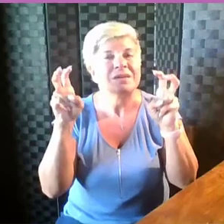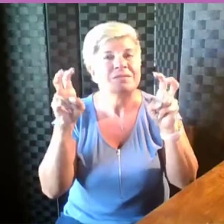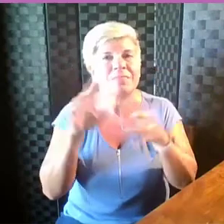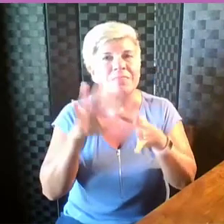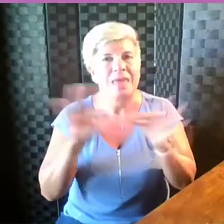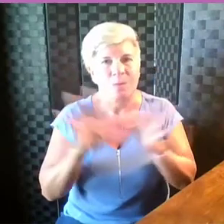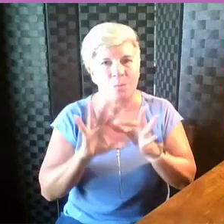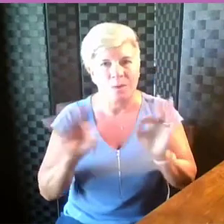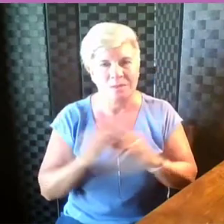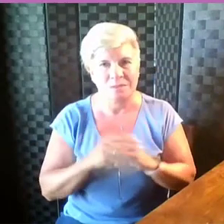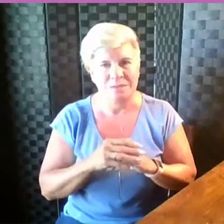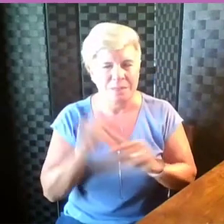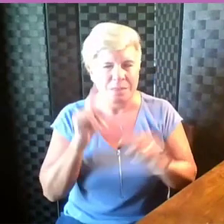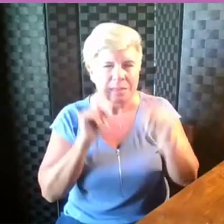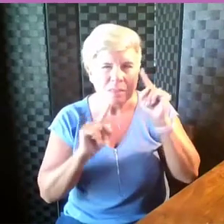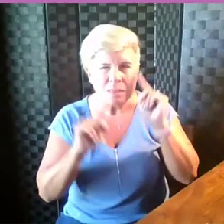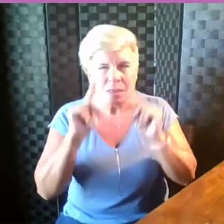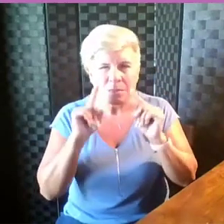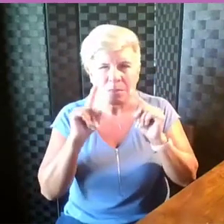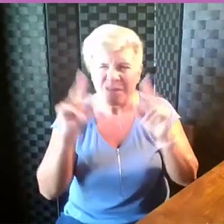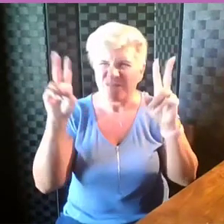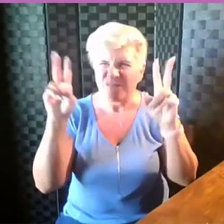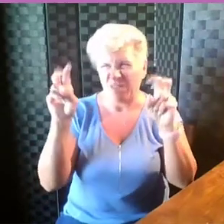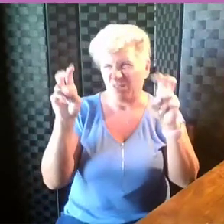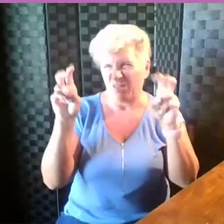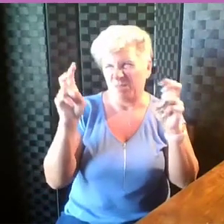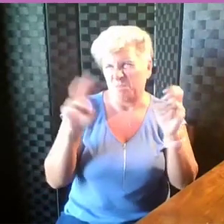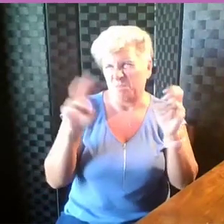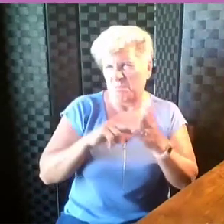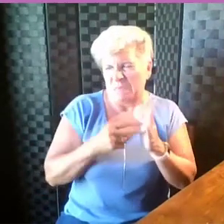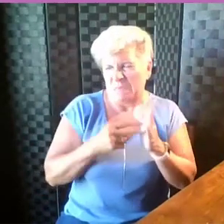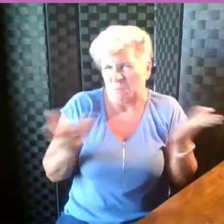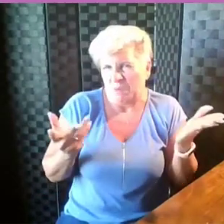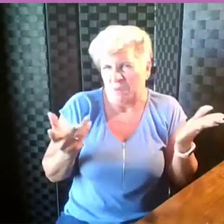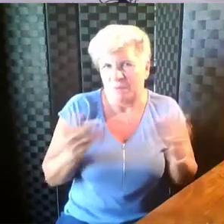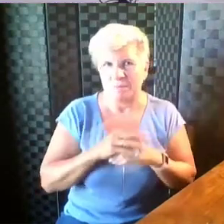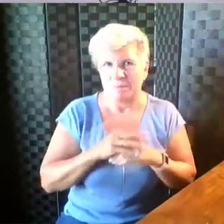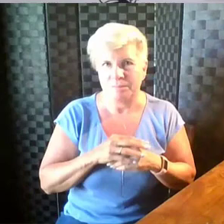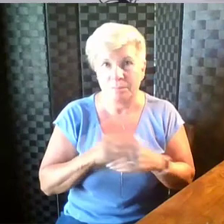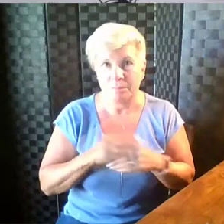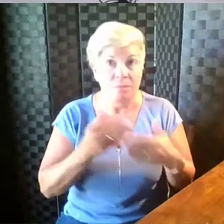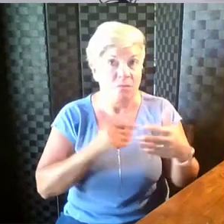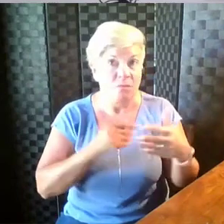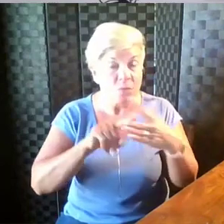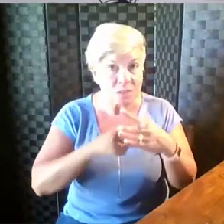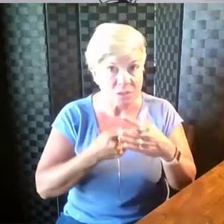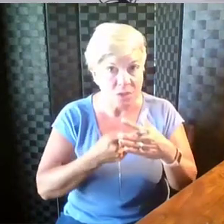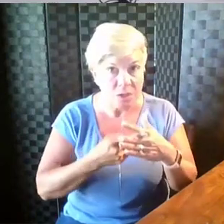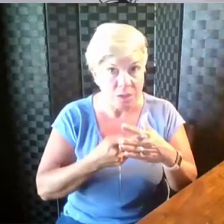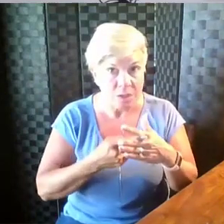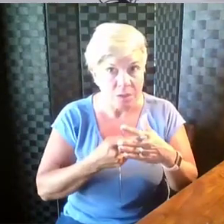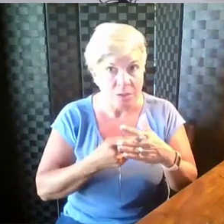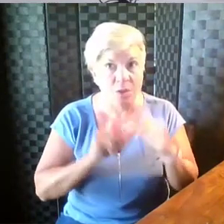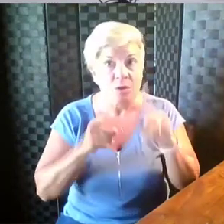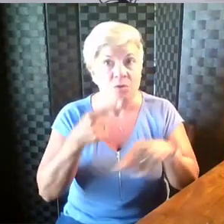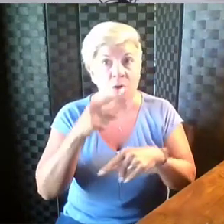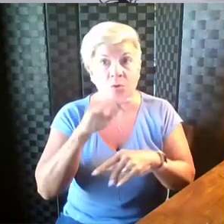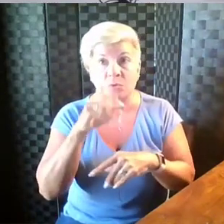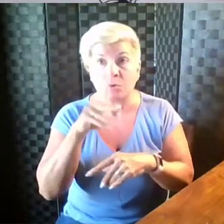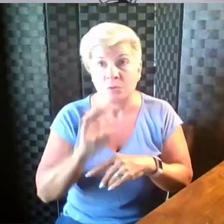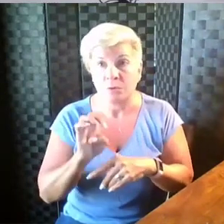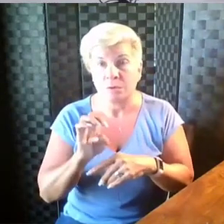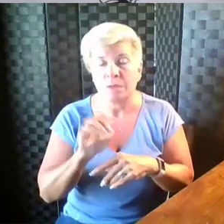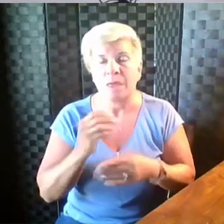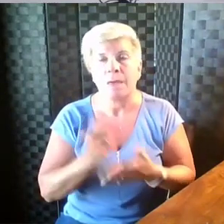language. So be thinking about what figurative language means. Before we get started, we're going to do a go noodle so we can